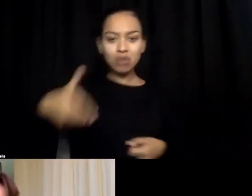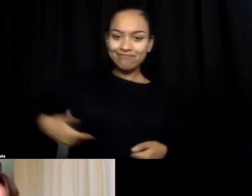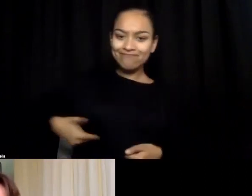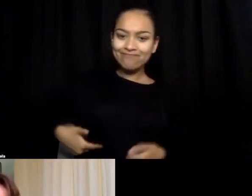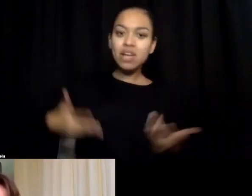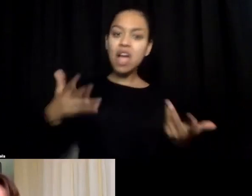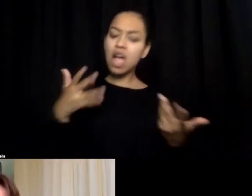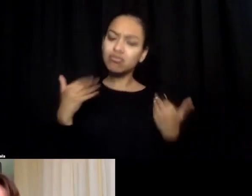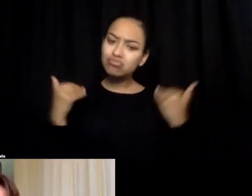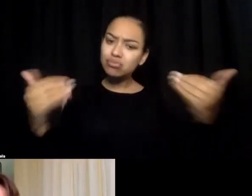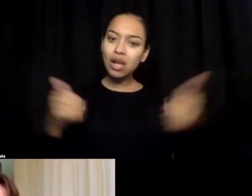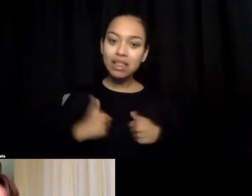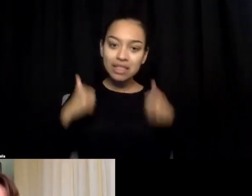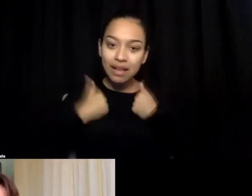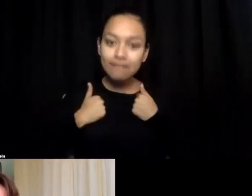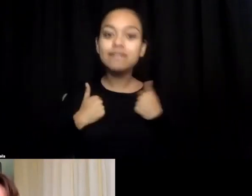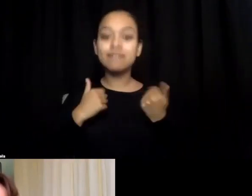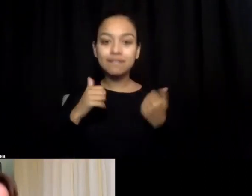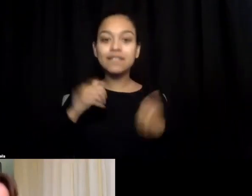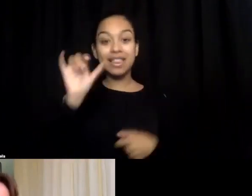and live. And that's kind of helped me.